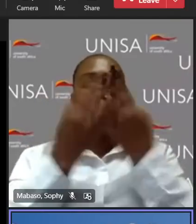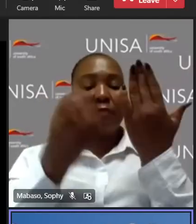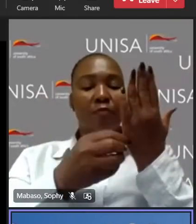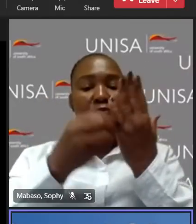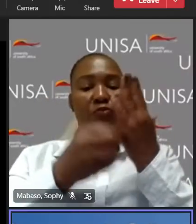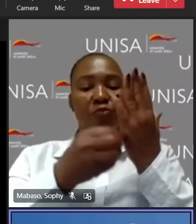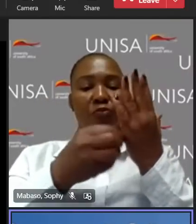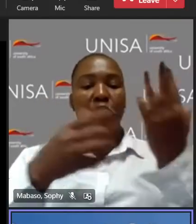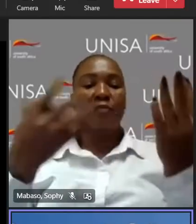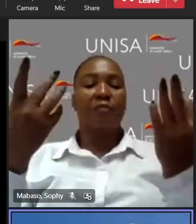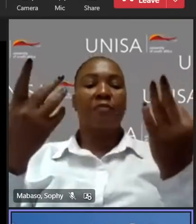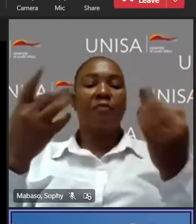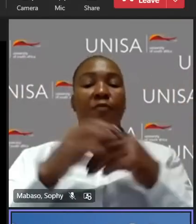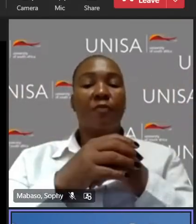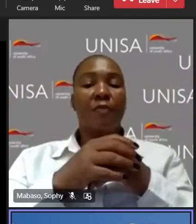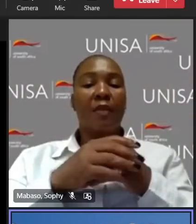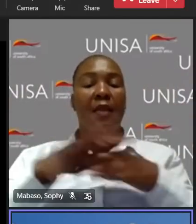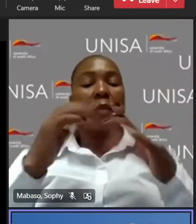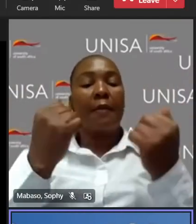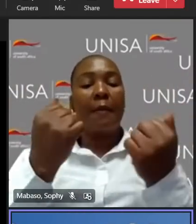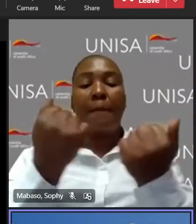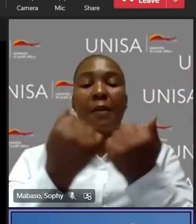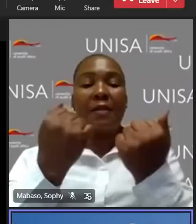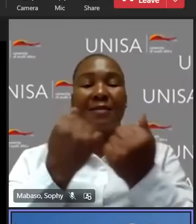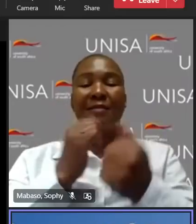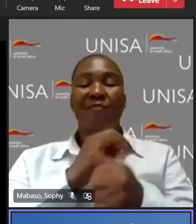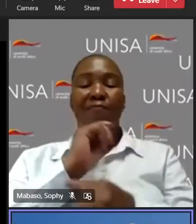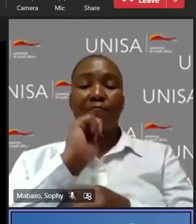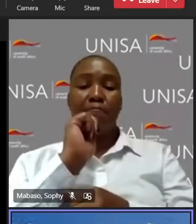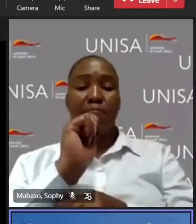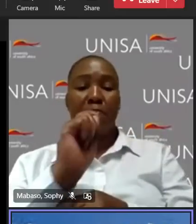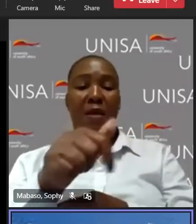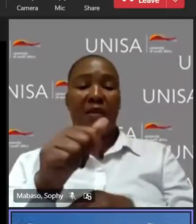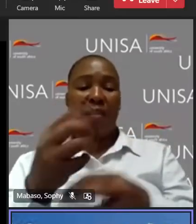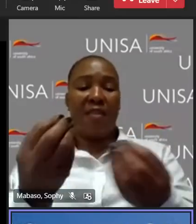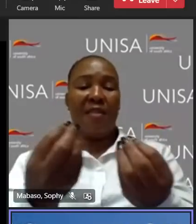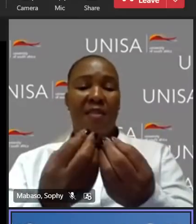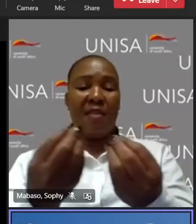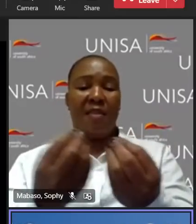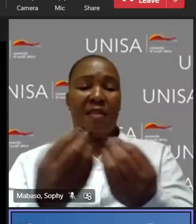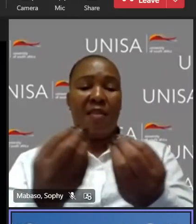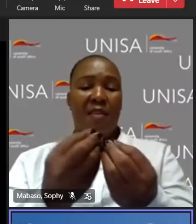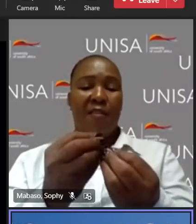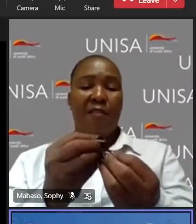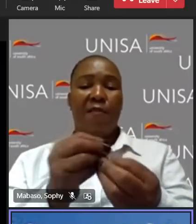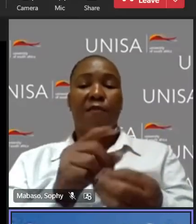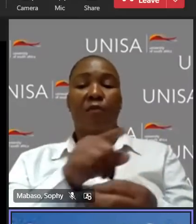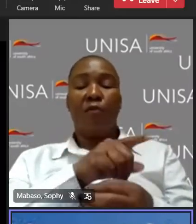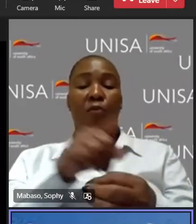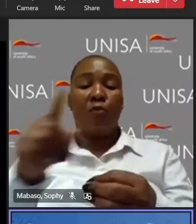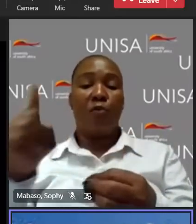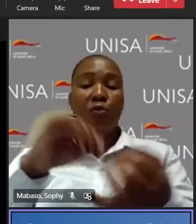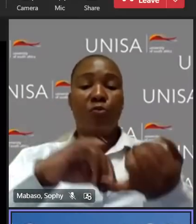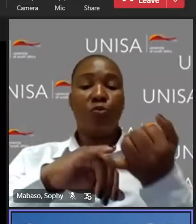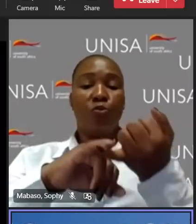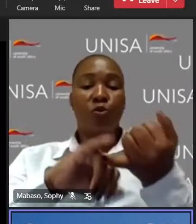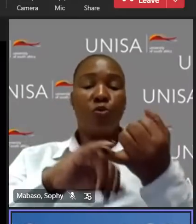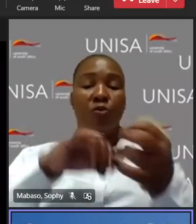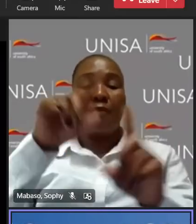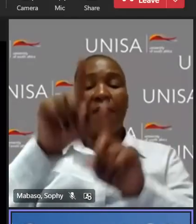textbooks. The bursary does not fund failed or repeating modules. And